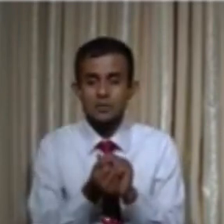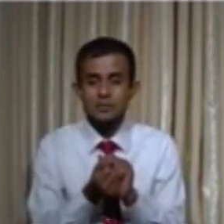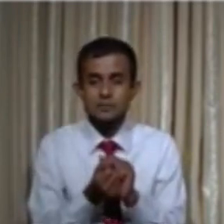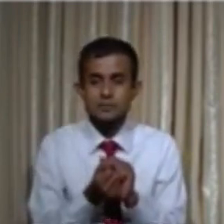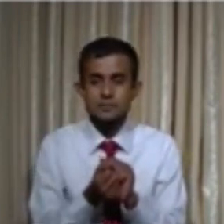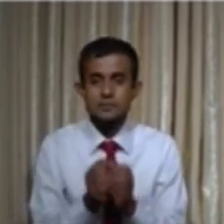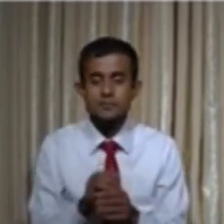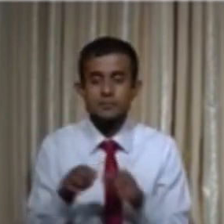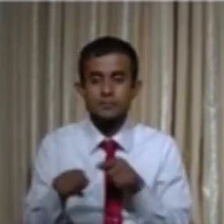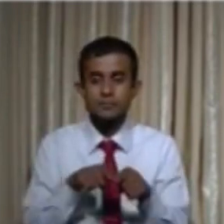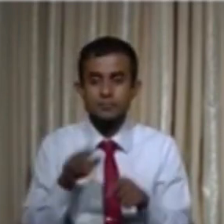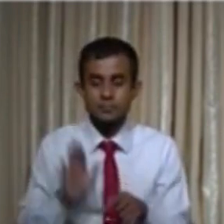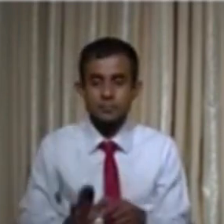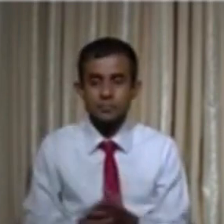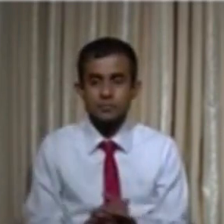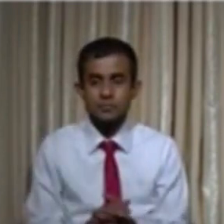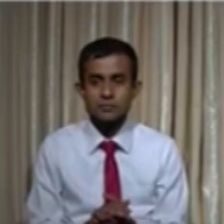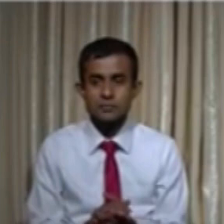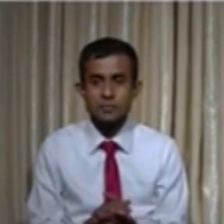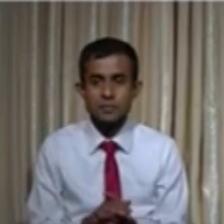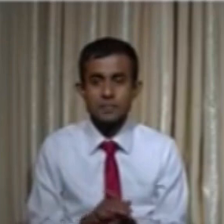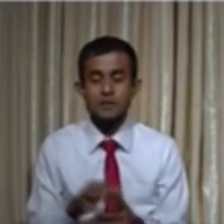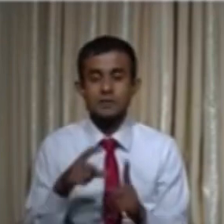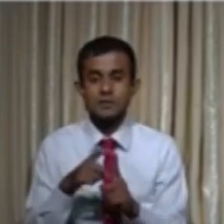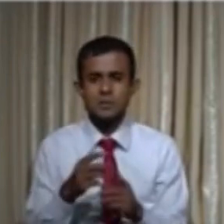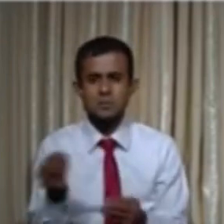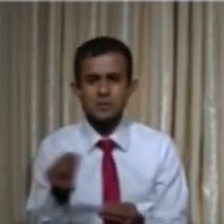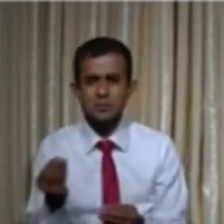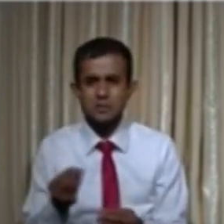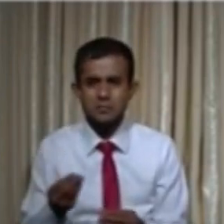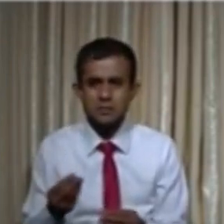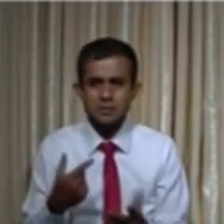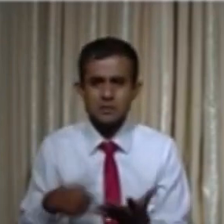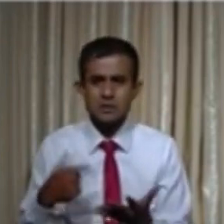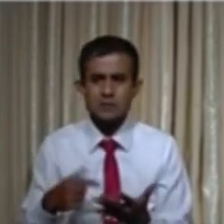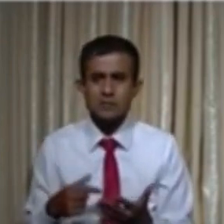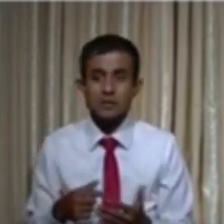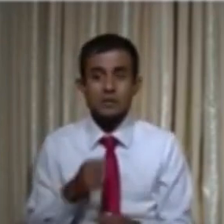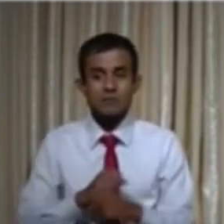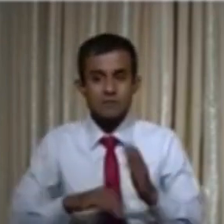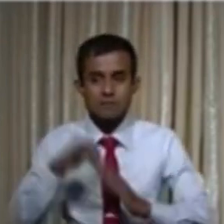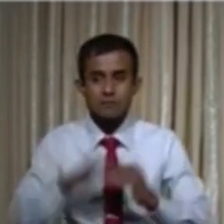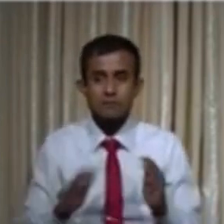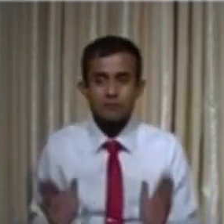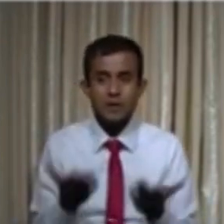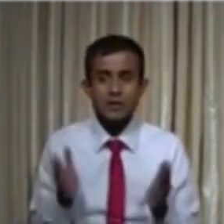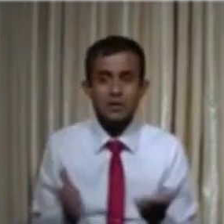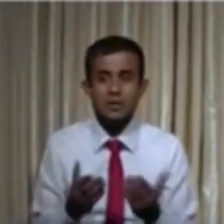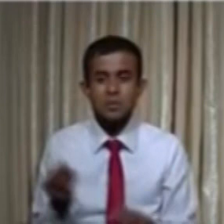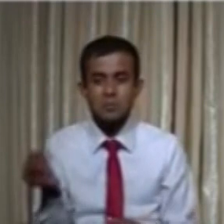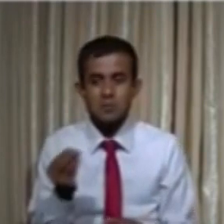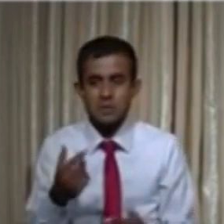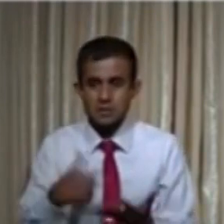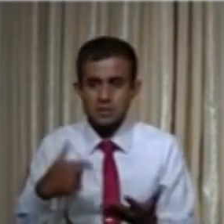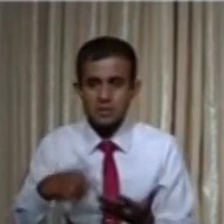and its almost hopelessness in making it work. So it is that Professor G.L.